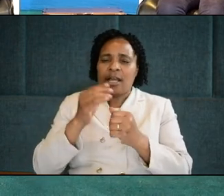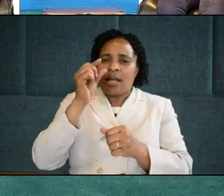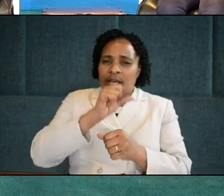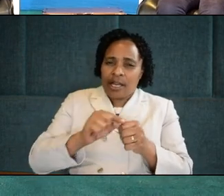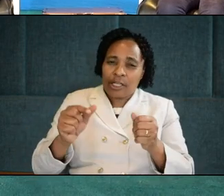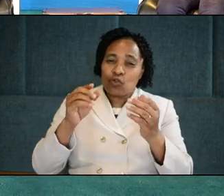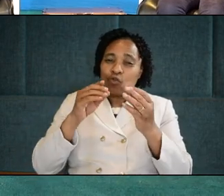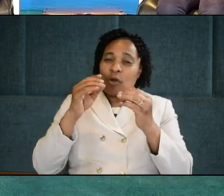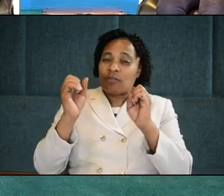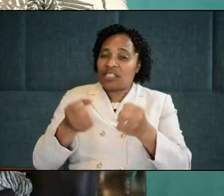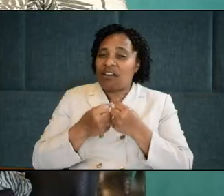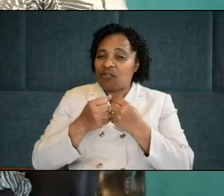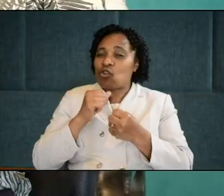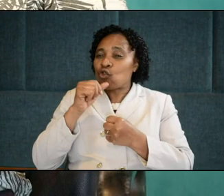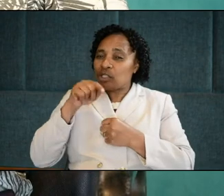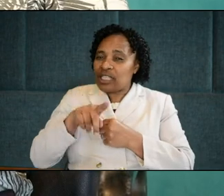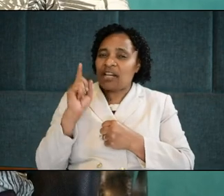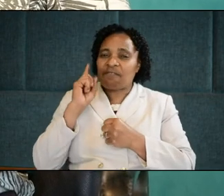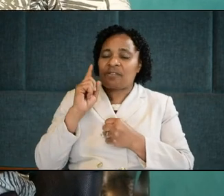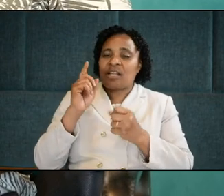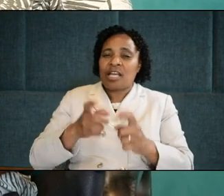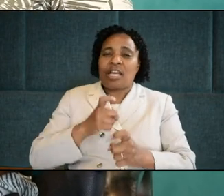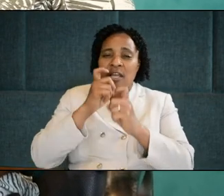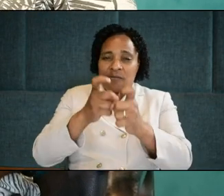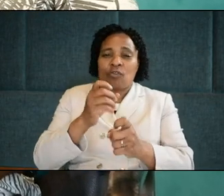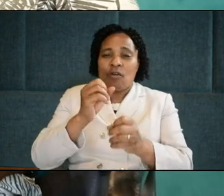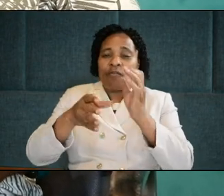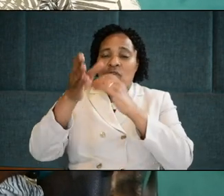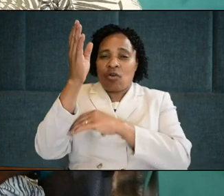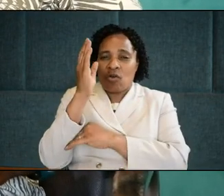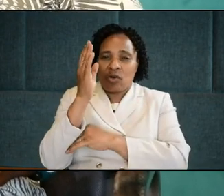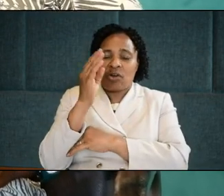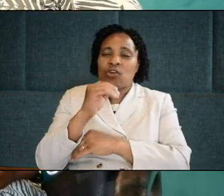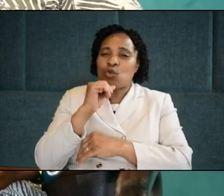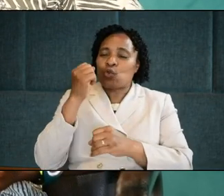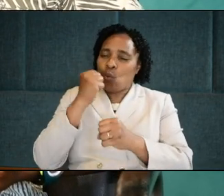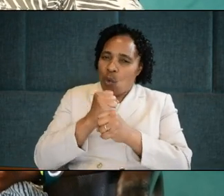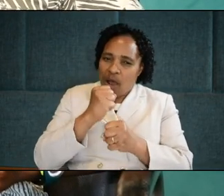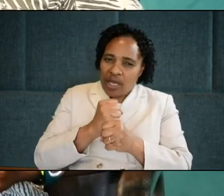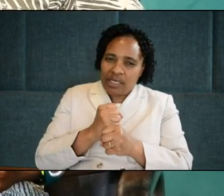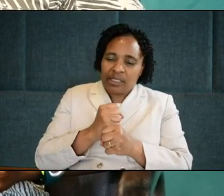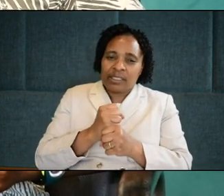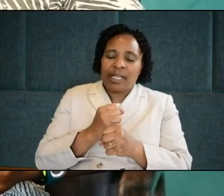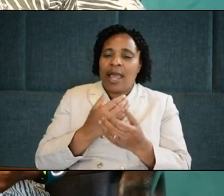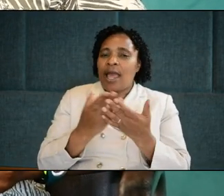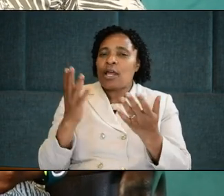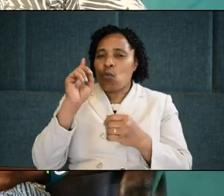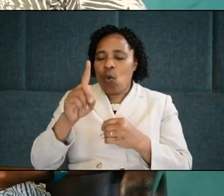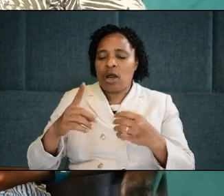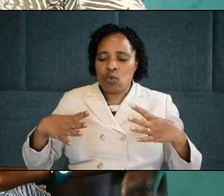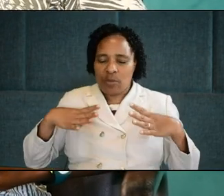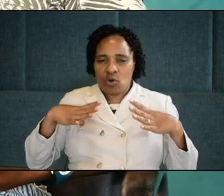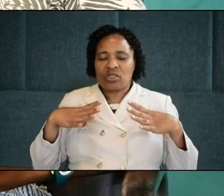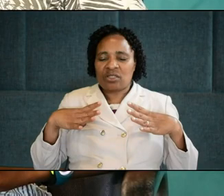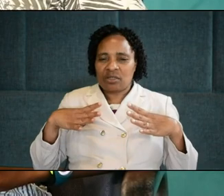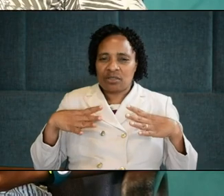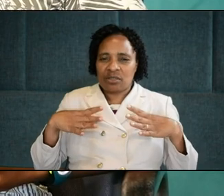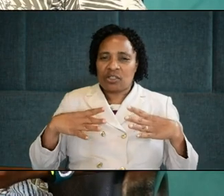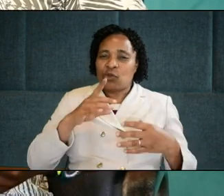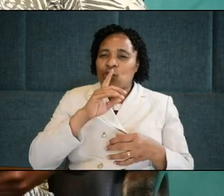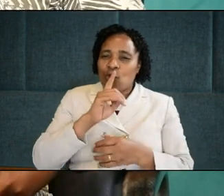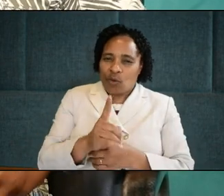through faith, and that not of yourself, it's the gift of God, not of works, lest anyone should boast.